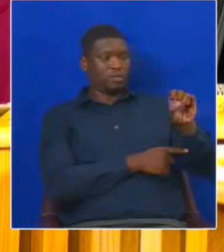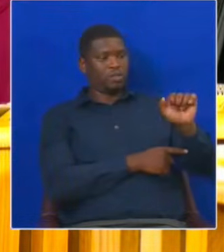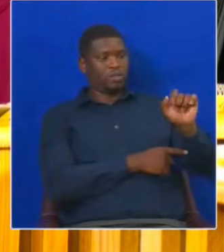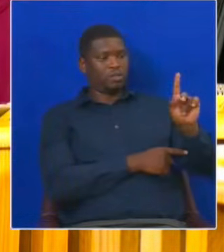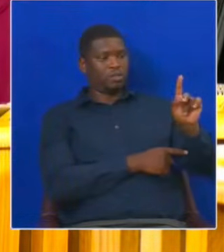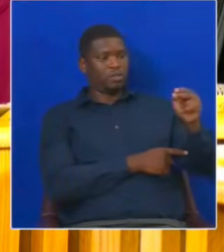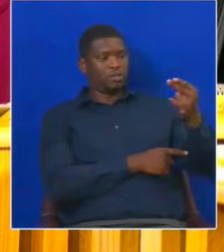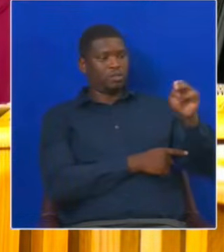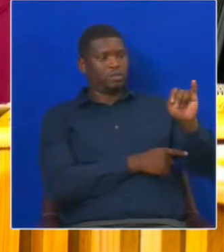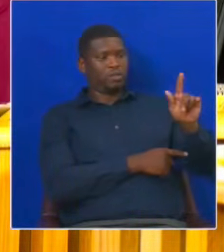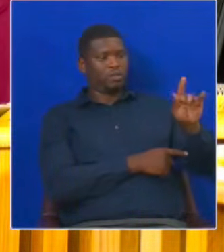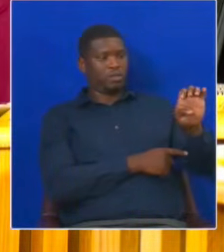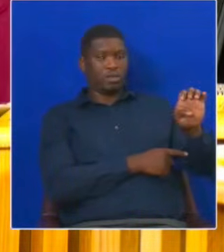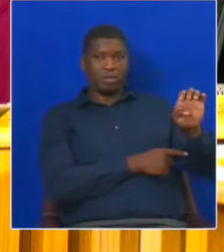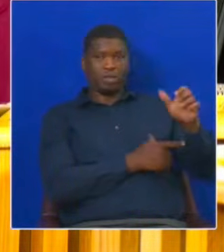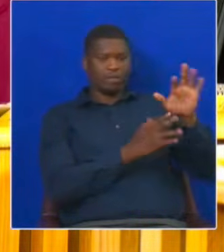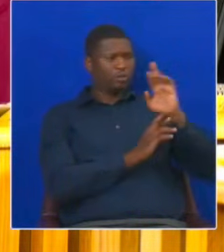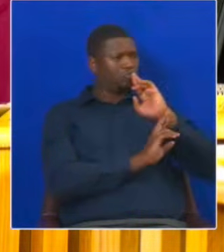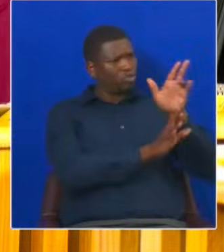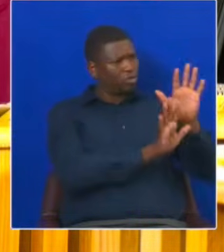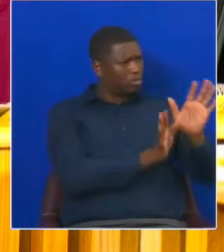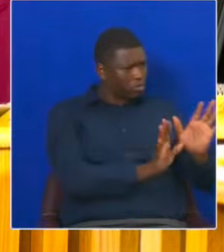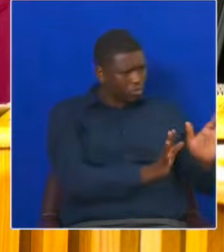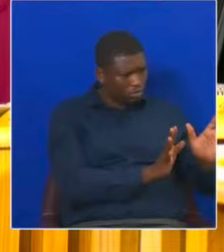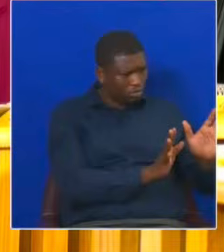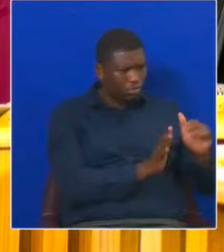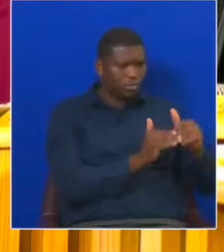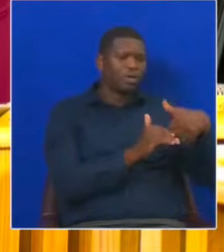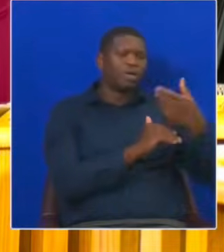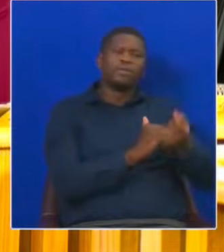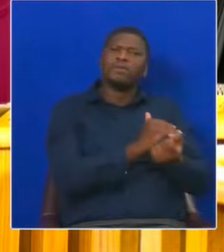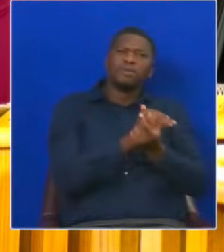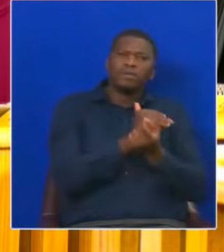advise the Commission on the balance of the events of that day.